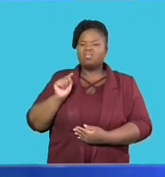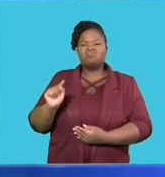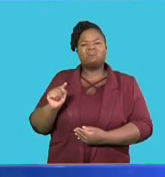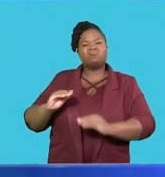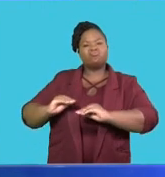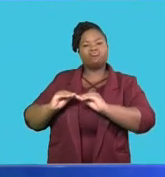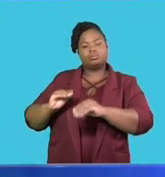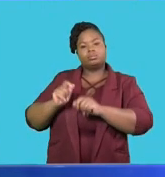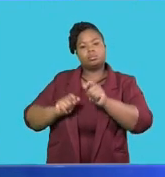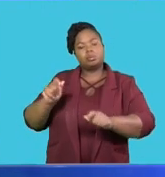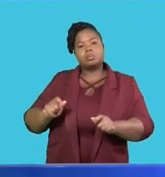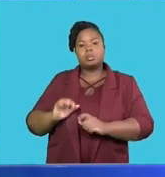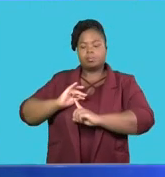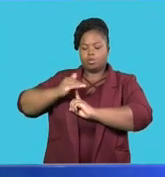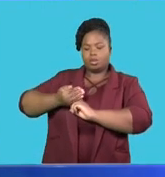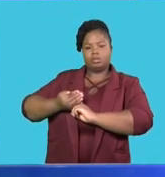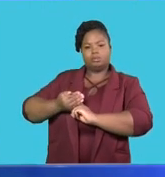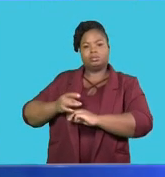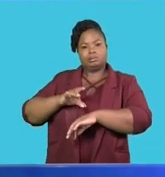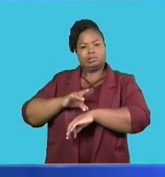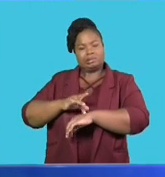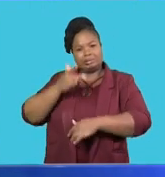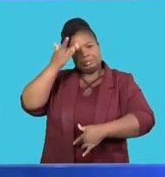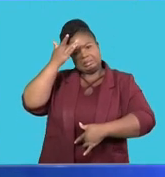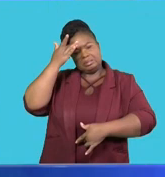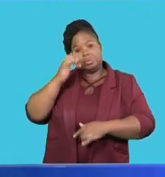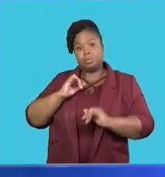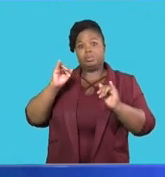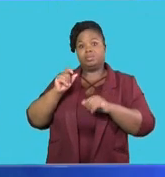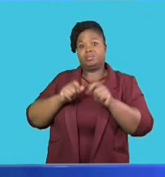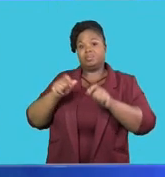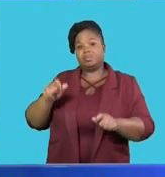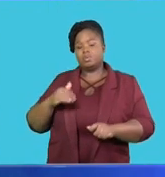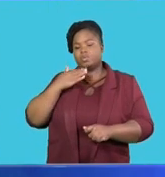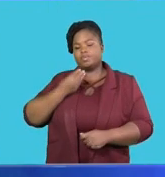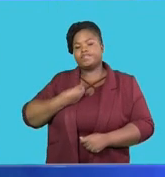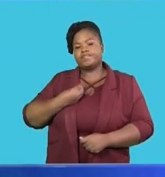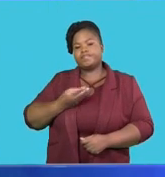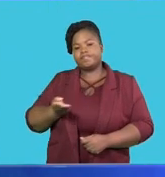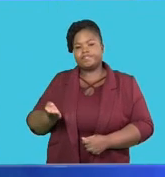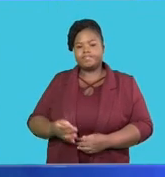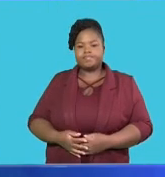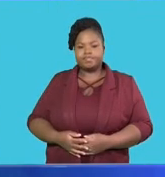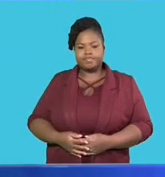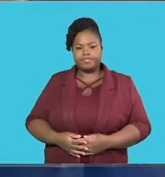nokugcizelela bomqoka bokusithiba nokuvikela igciwane emphakathini kakhulukazi kubantu abasha.